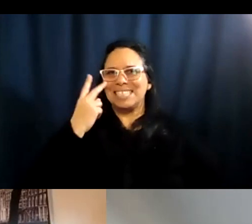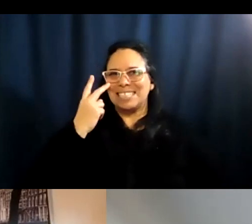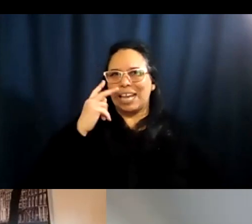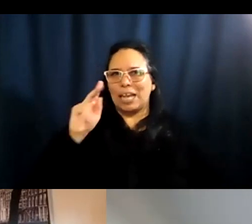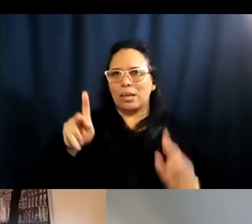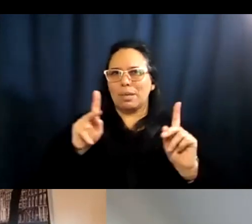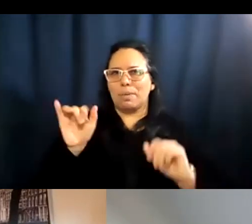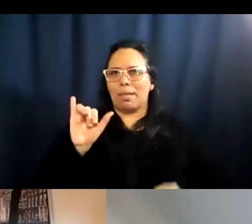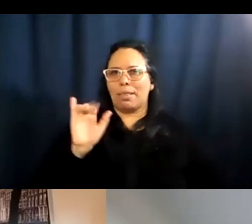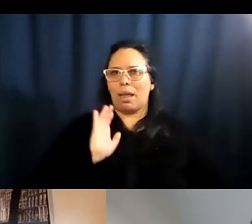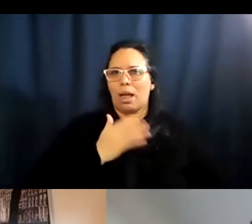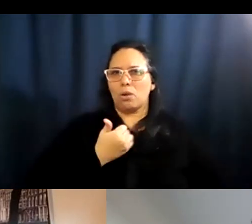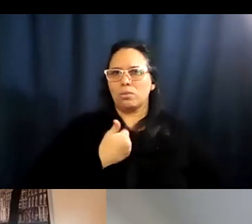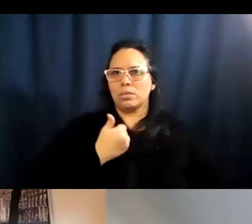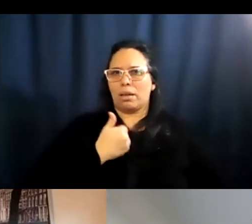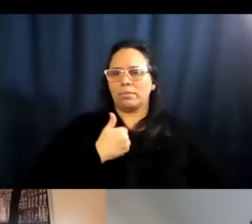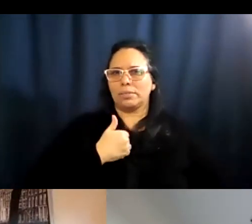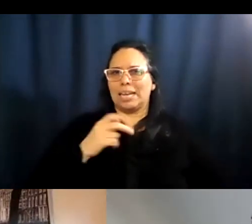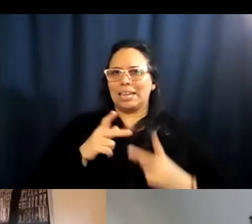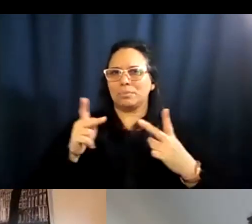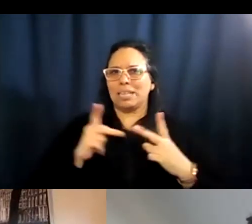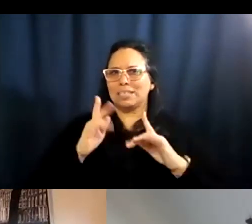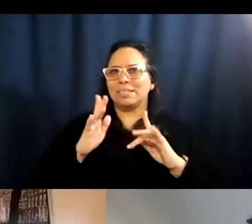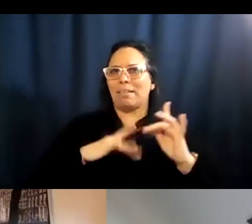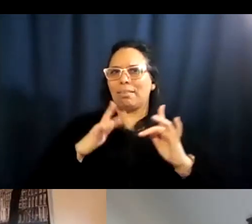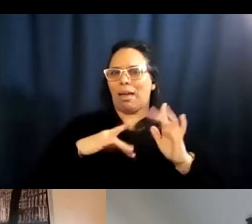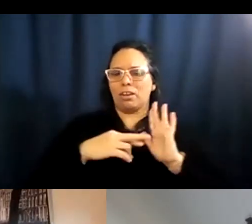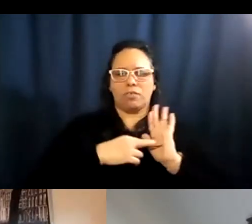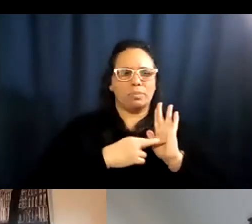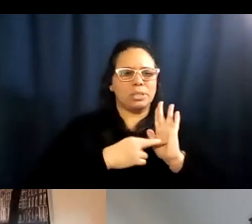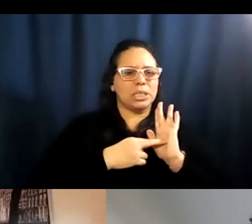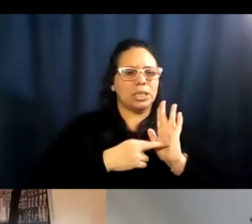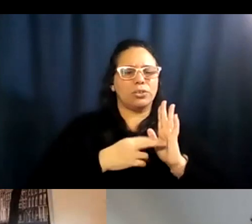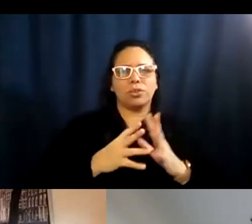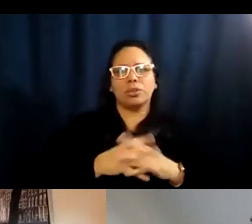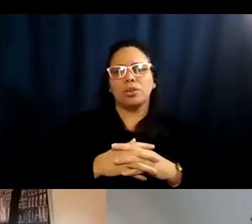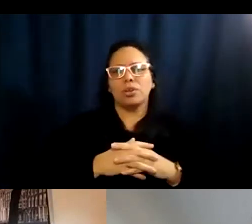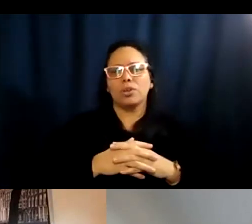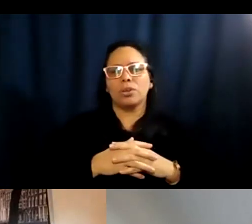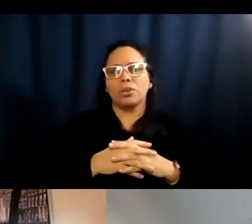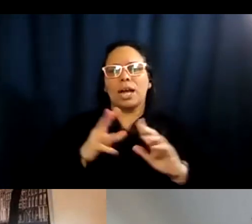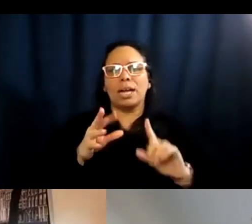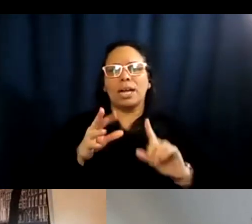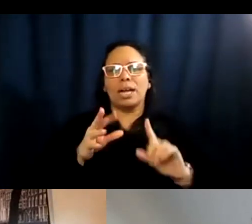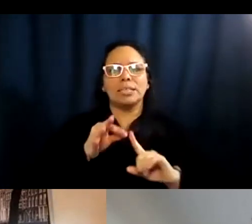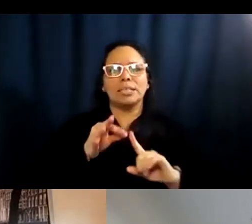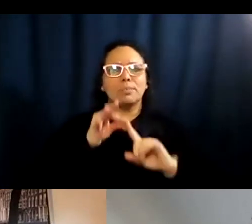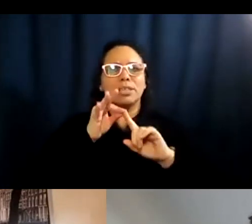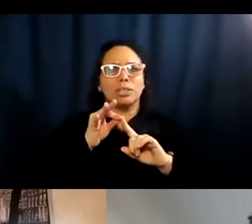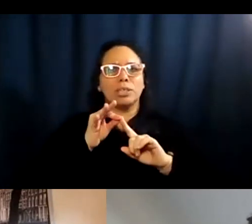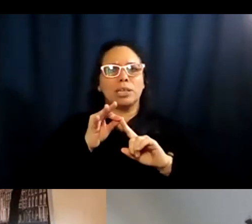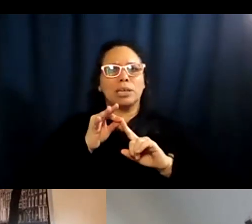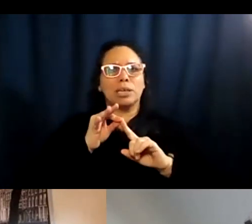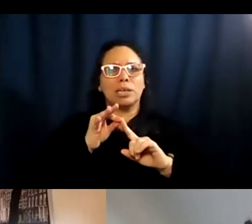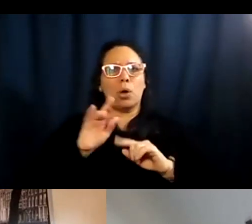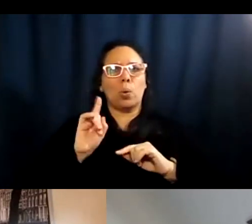in these places is there's like a lack of representation. Especially where a lot of the money is allocated in the